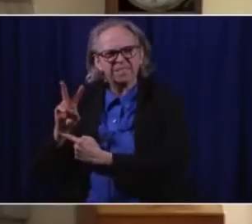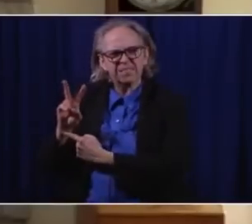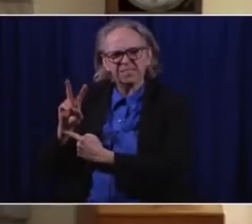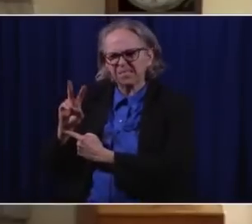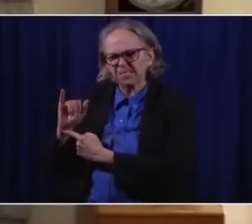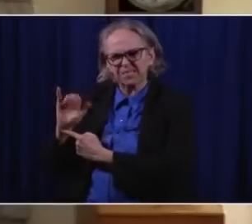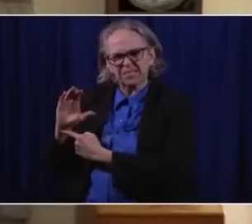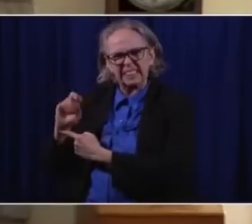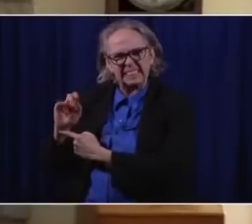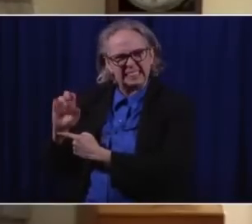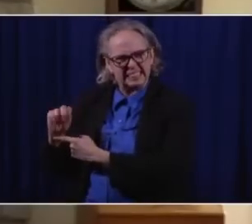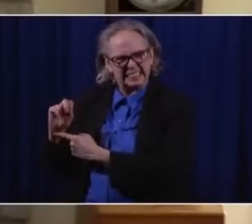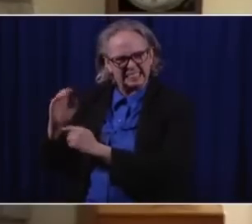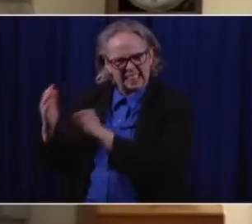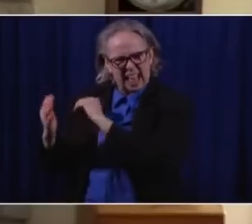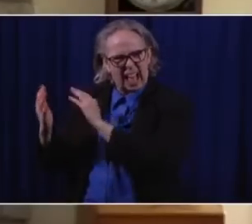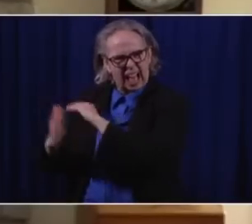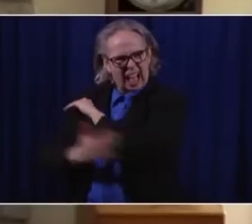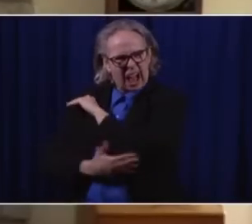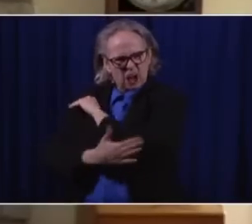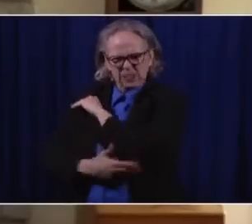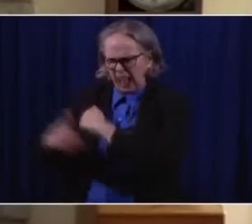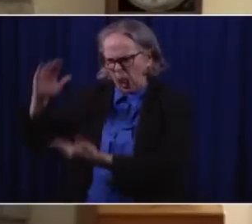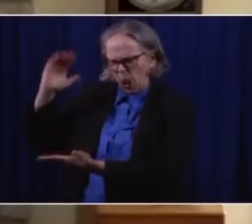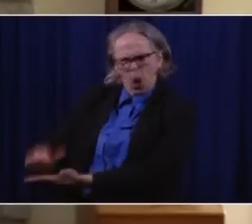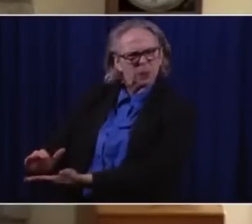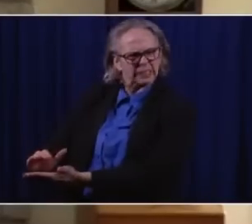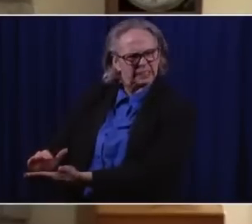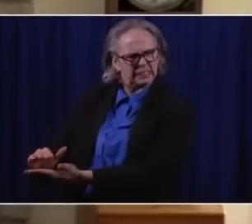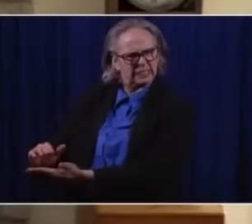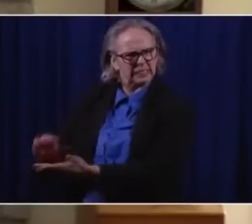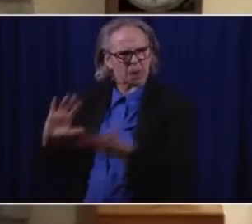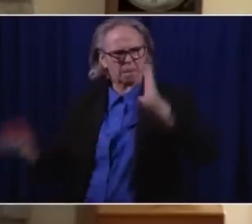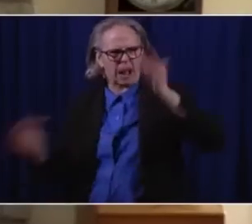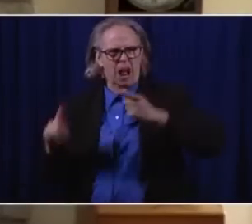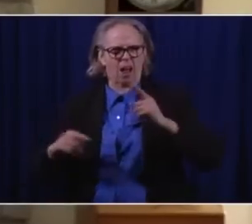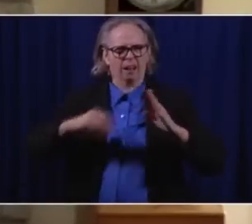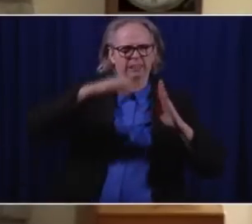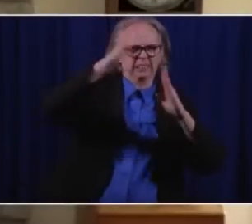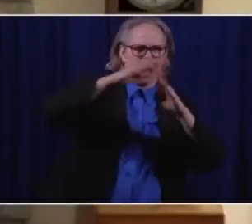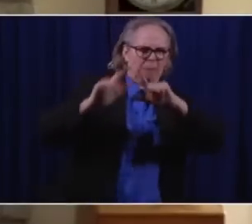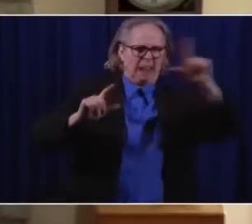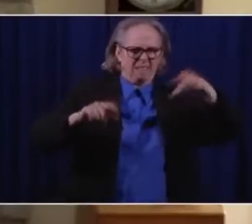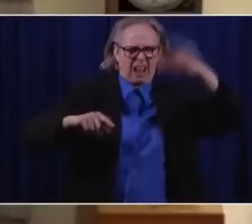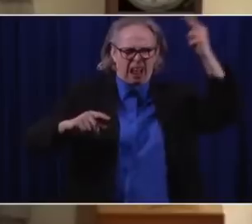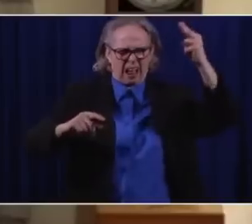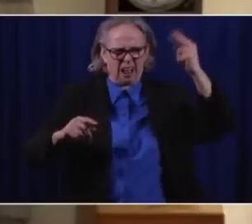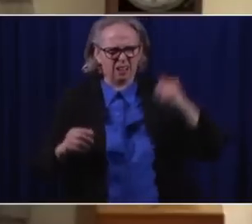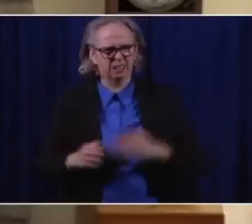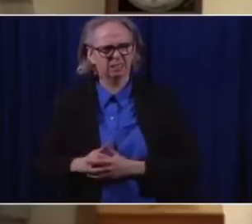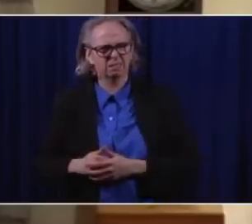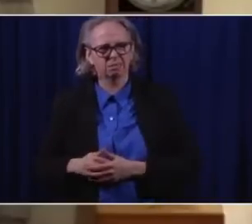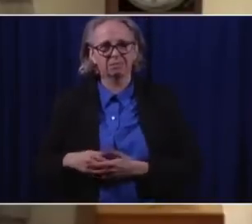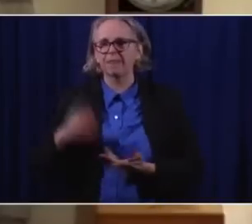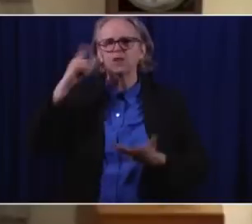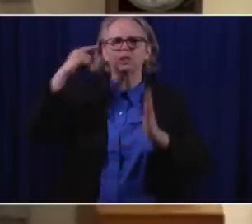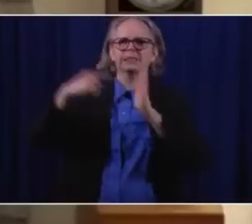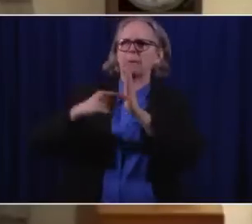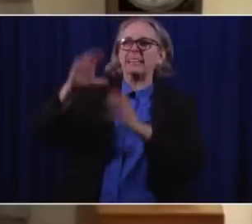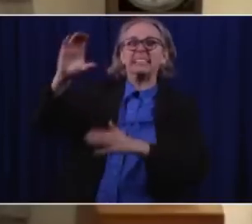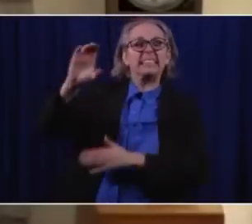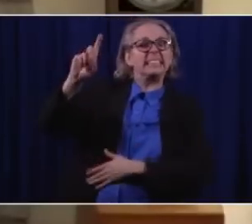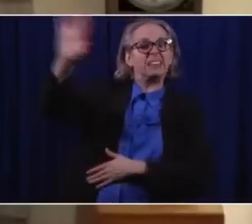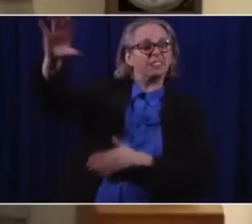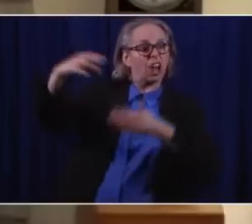county, the lowest county in spread in the last 2 weeks, even Vinton County is almost 2